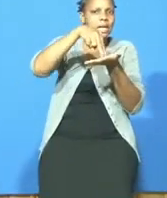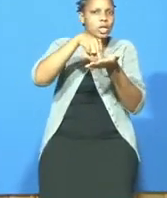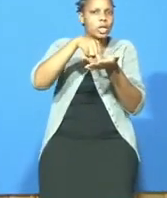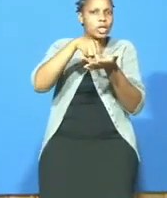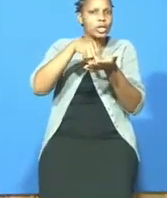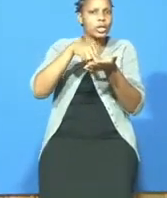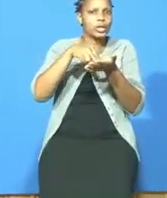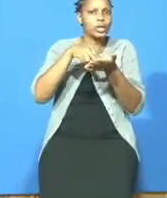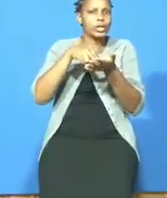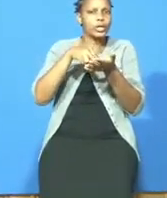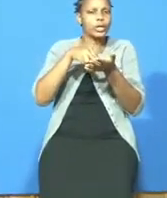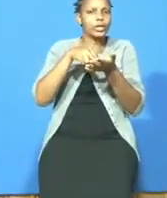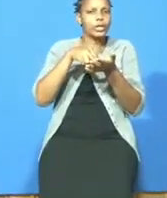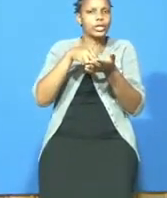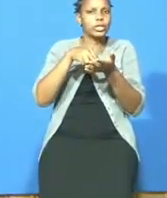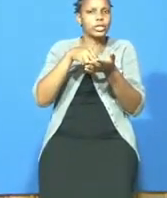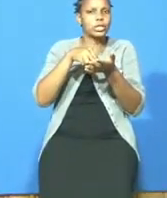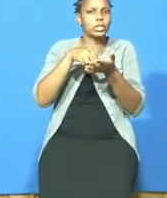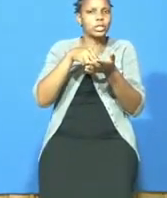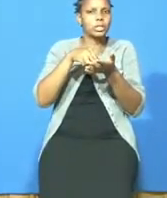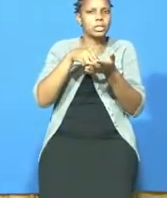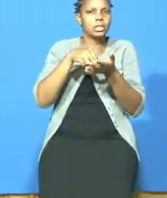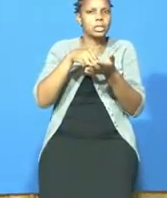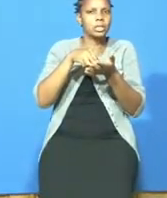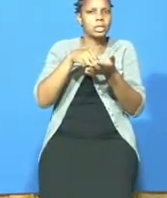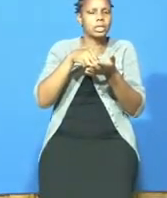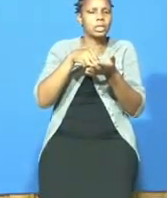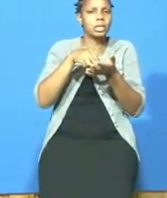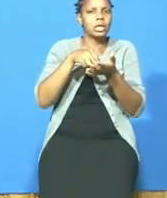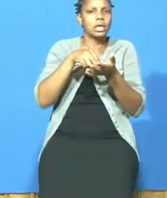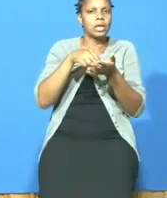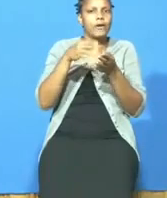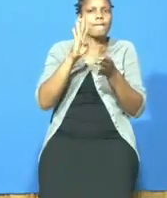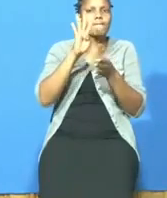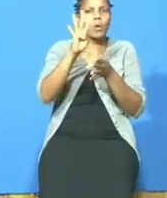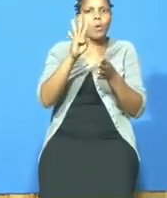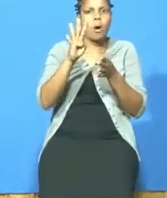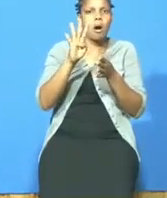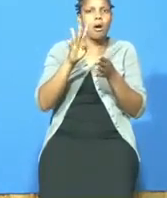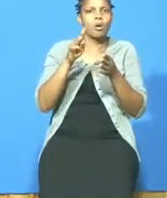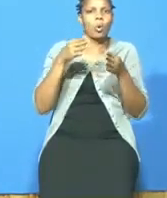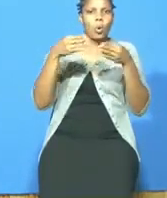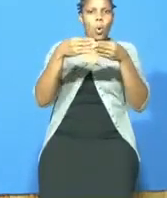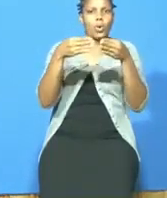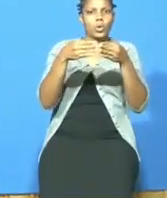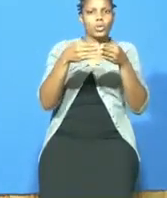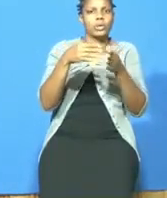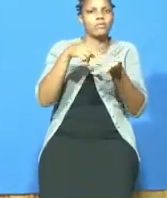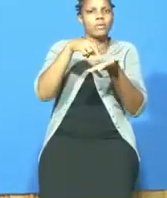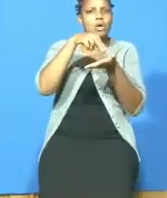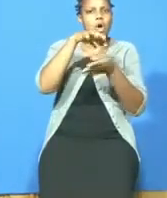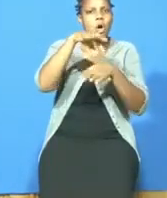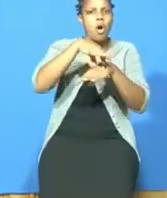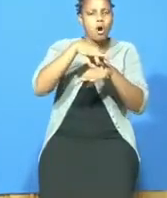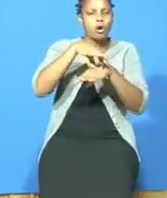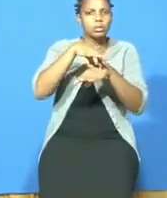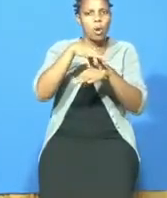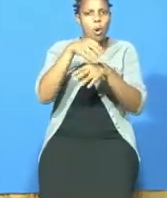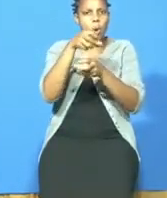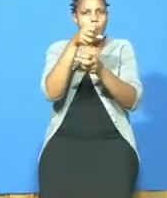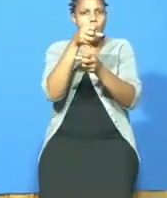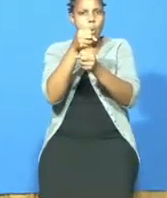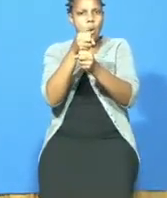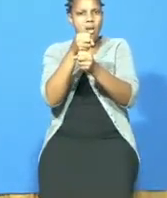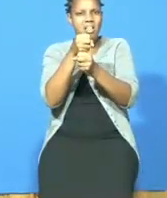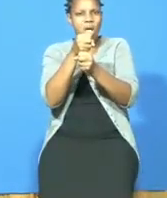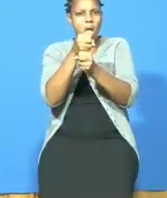earth, holding the four winds of the earth, that the wind should not blow on